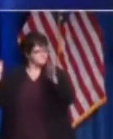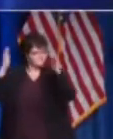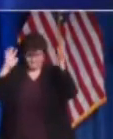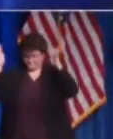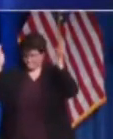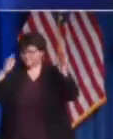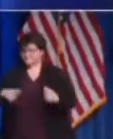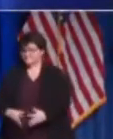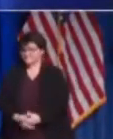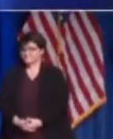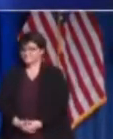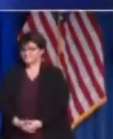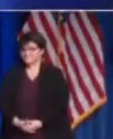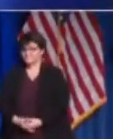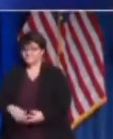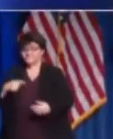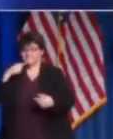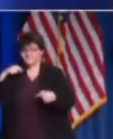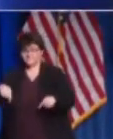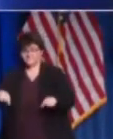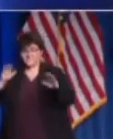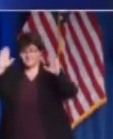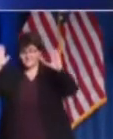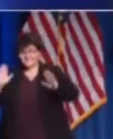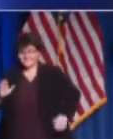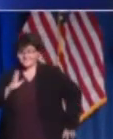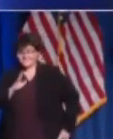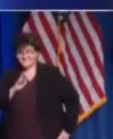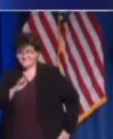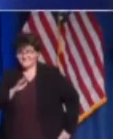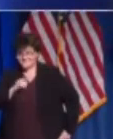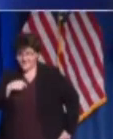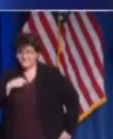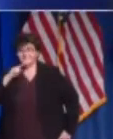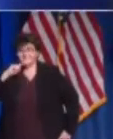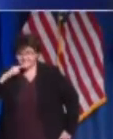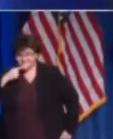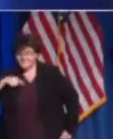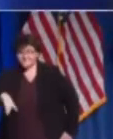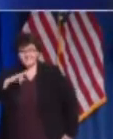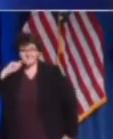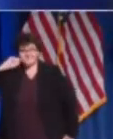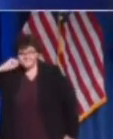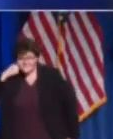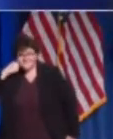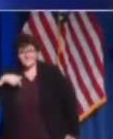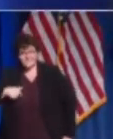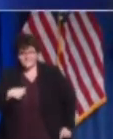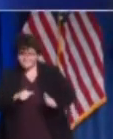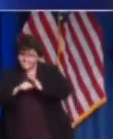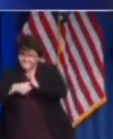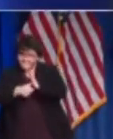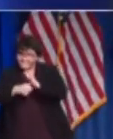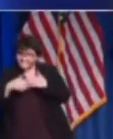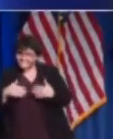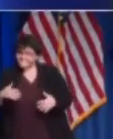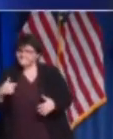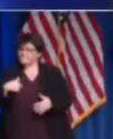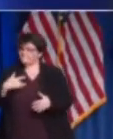This is awesome, and I'll say it in the way we mean it. It is an honor to stand here